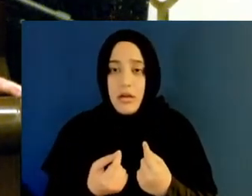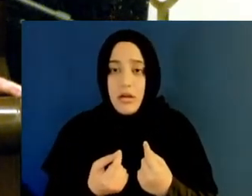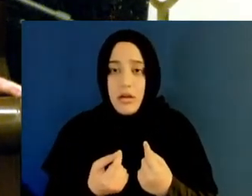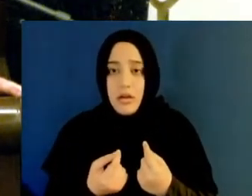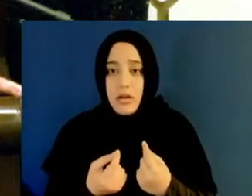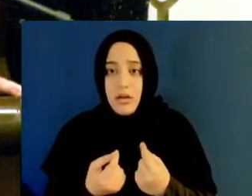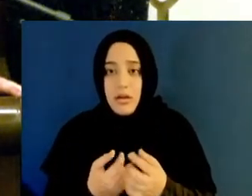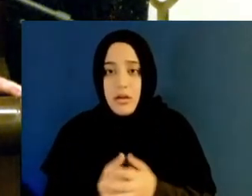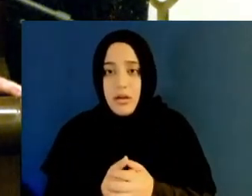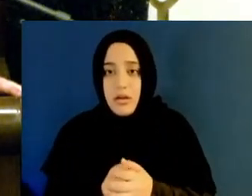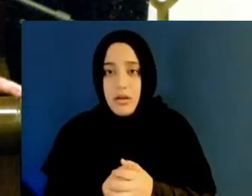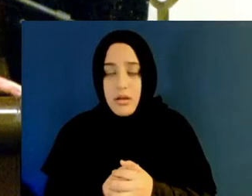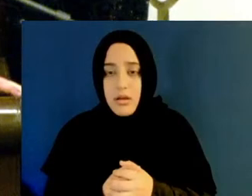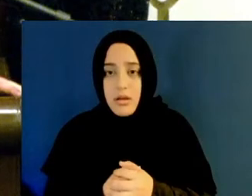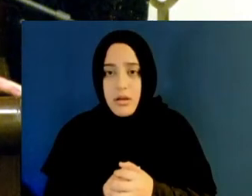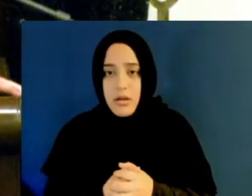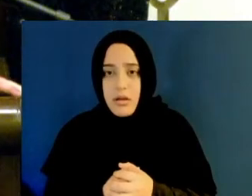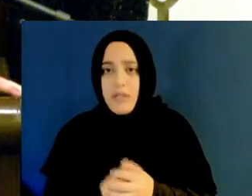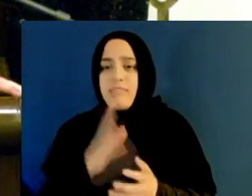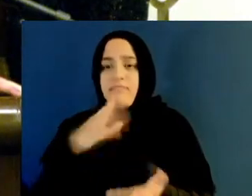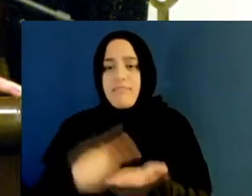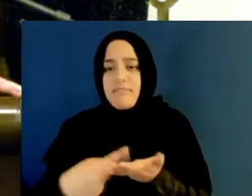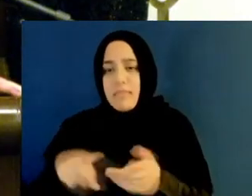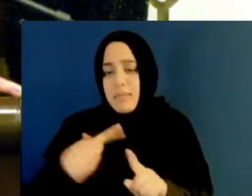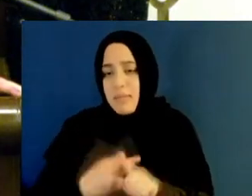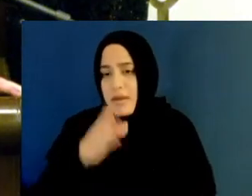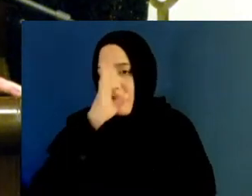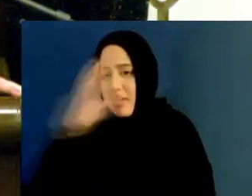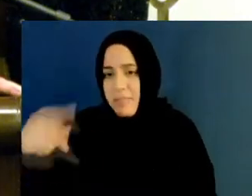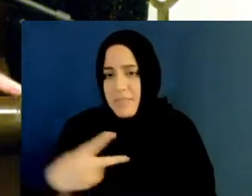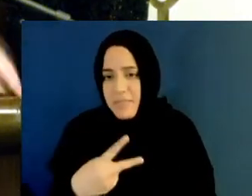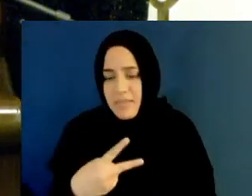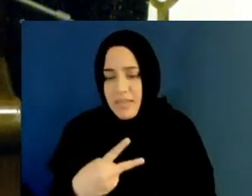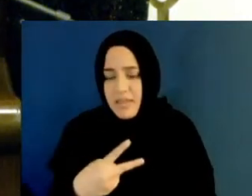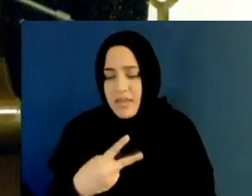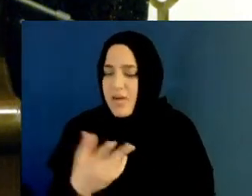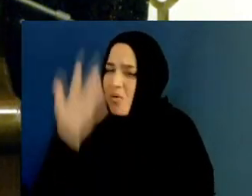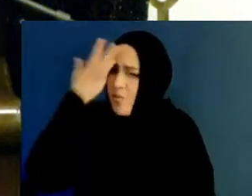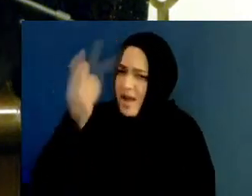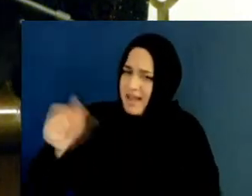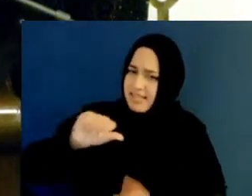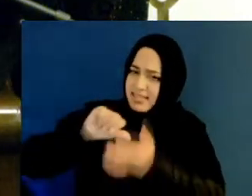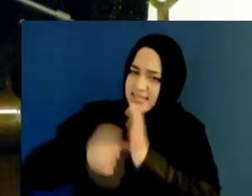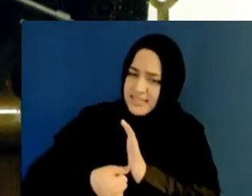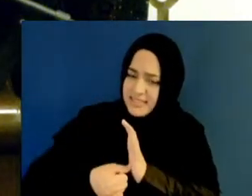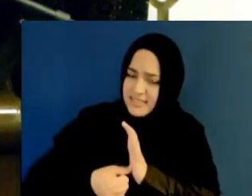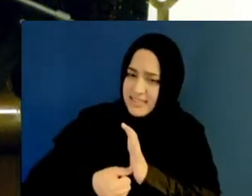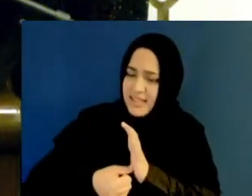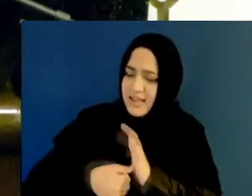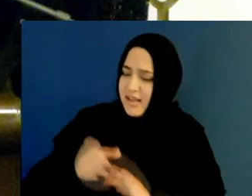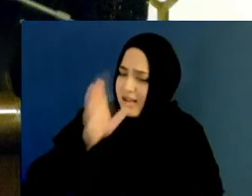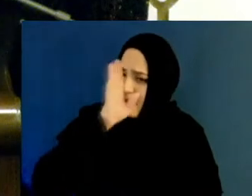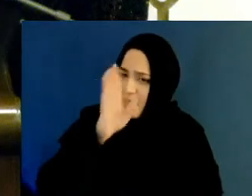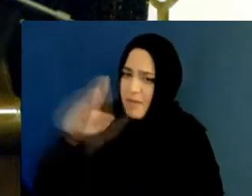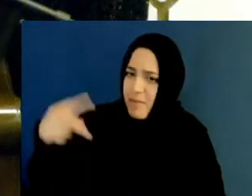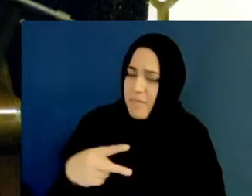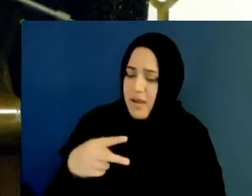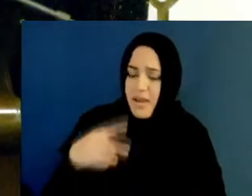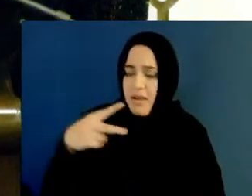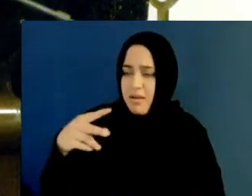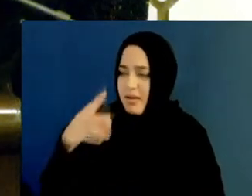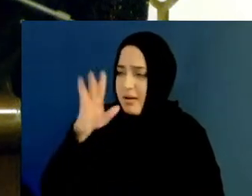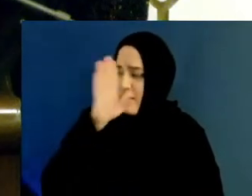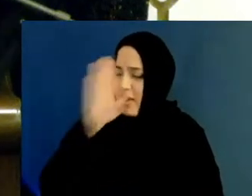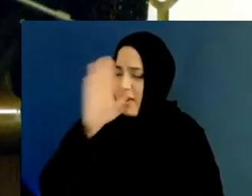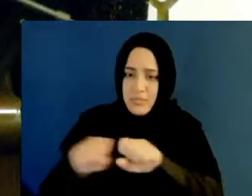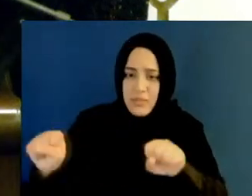you insist, Ya Aba Abdullah, that with the seerah of Rasulullah, there should be the seerah of Amirul Mu'mineen? For the words